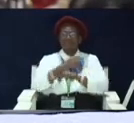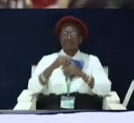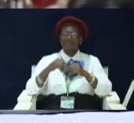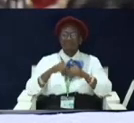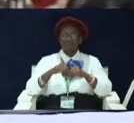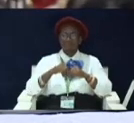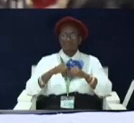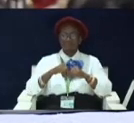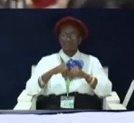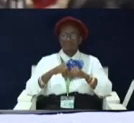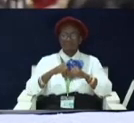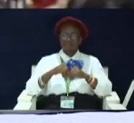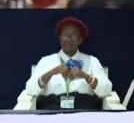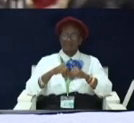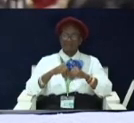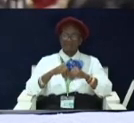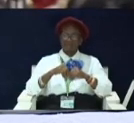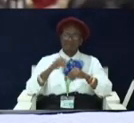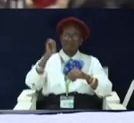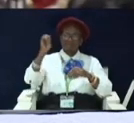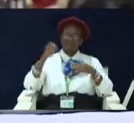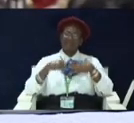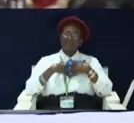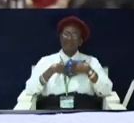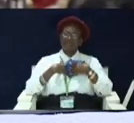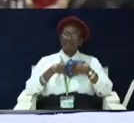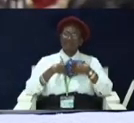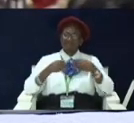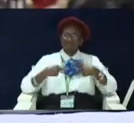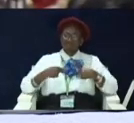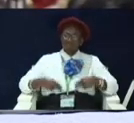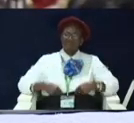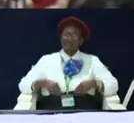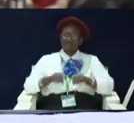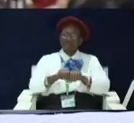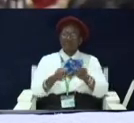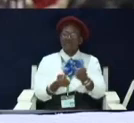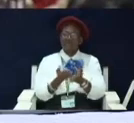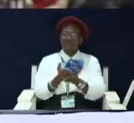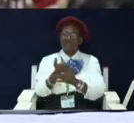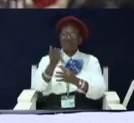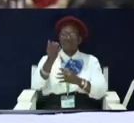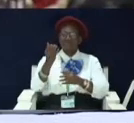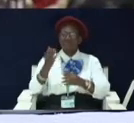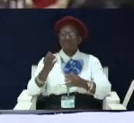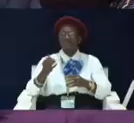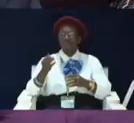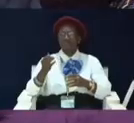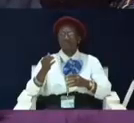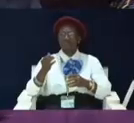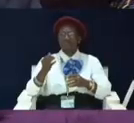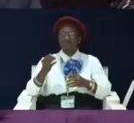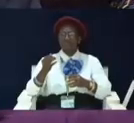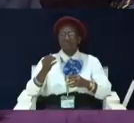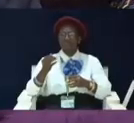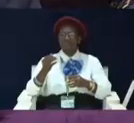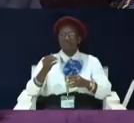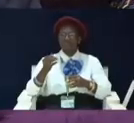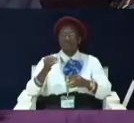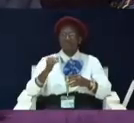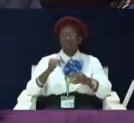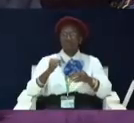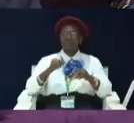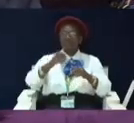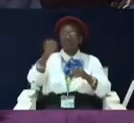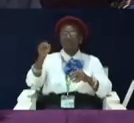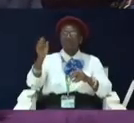soso. He had physical breakthrough. O ni aluyo nipa ti ara. Jordan opened for